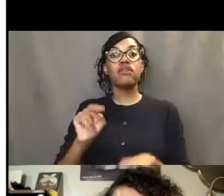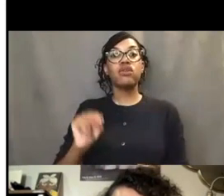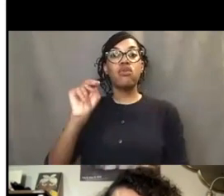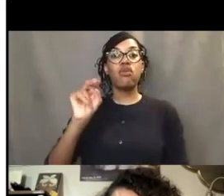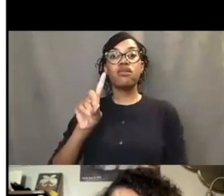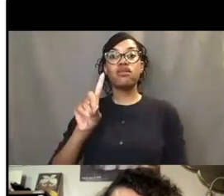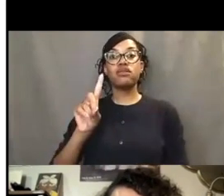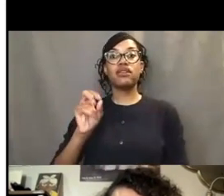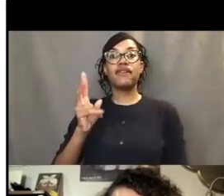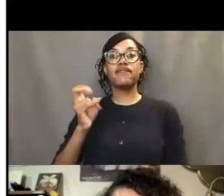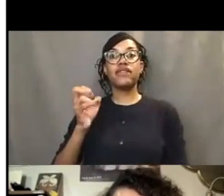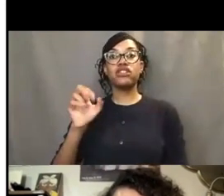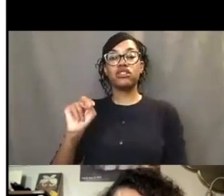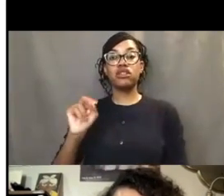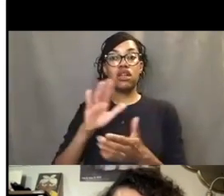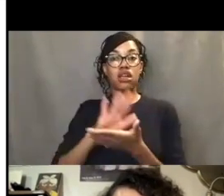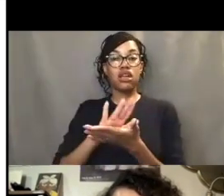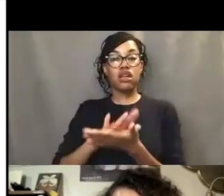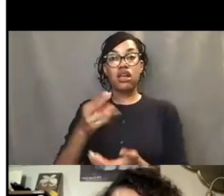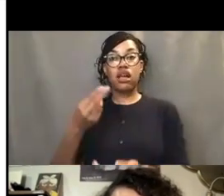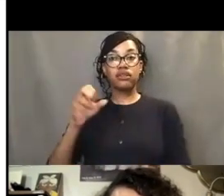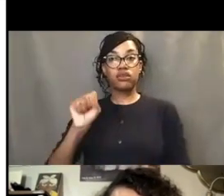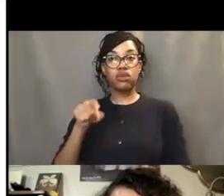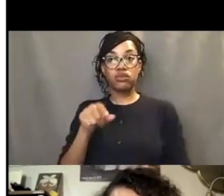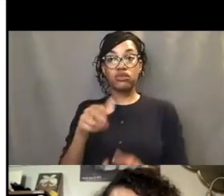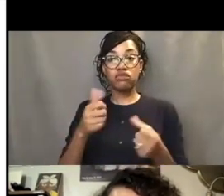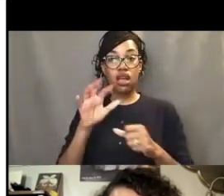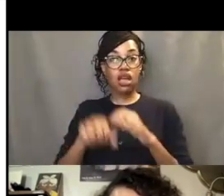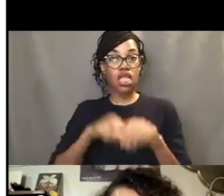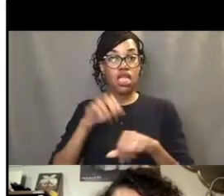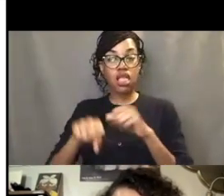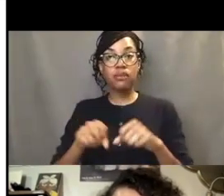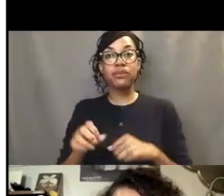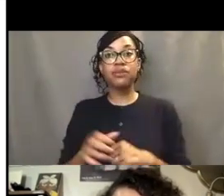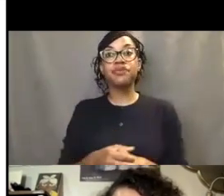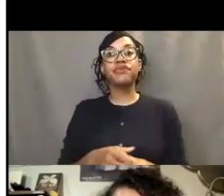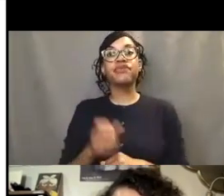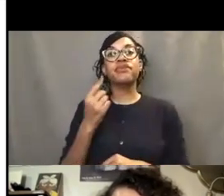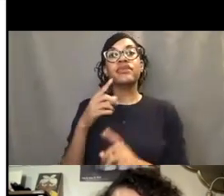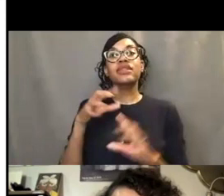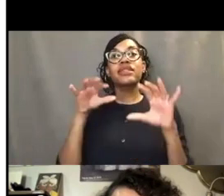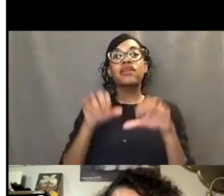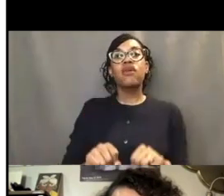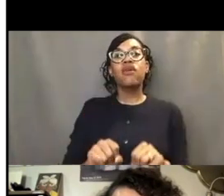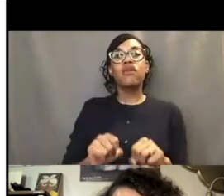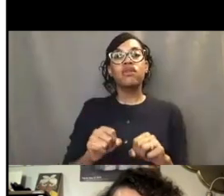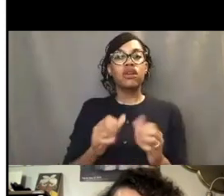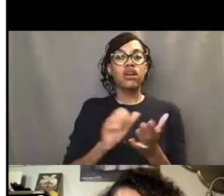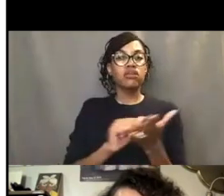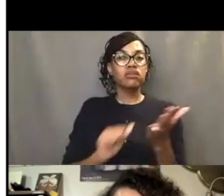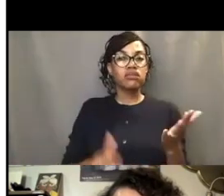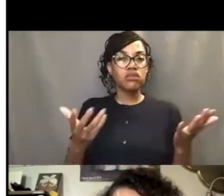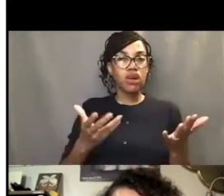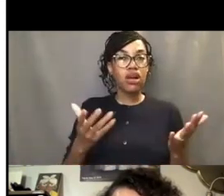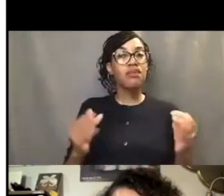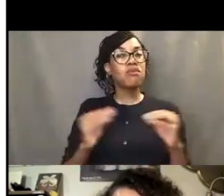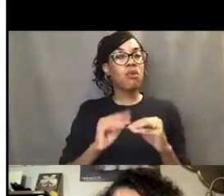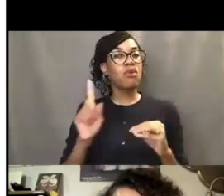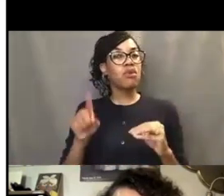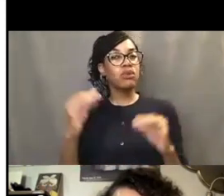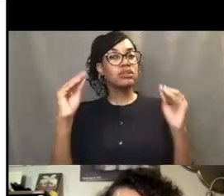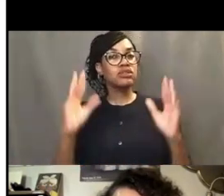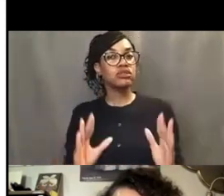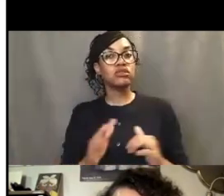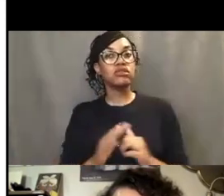Fighting privatization attempts in the form of takeovers take more than educators. What started out as a coalition of educators